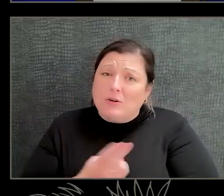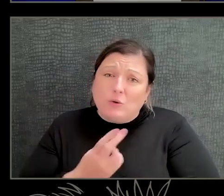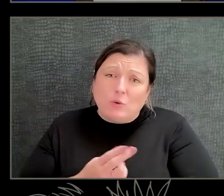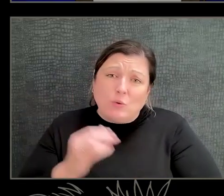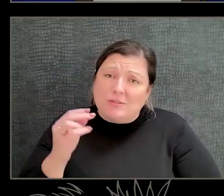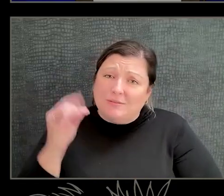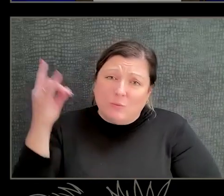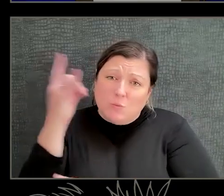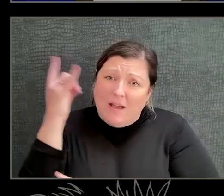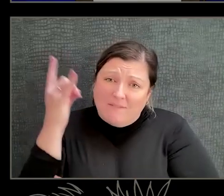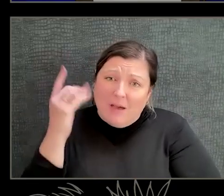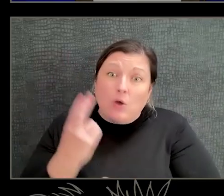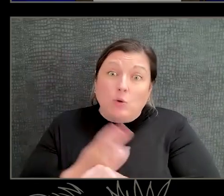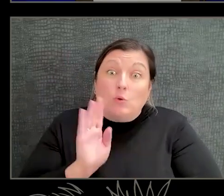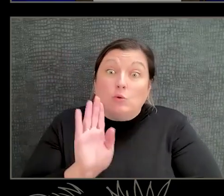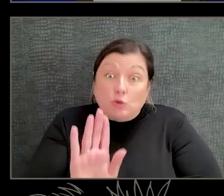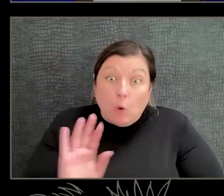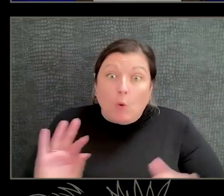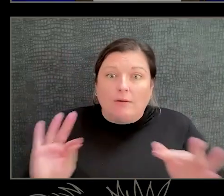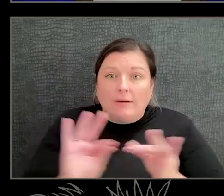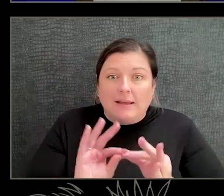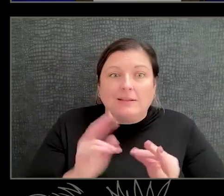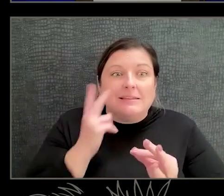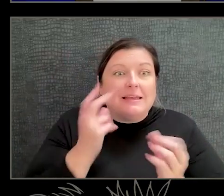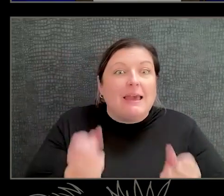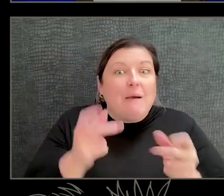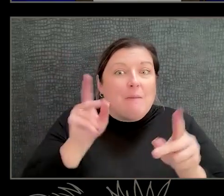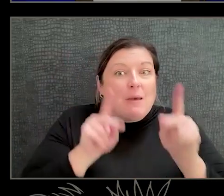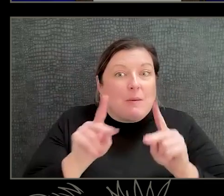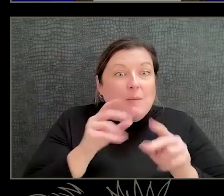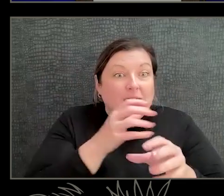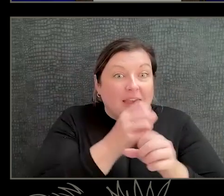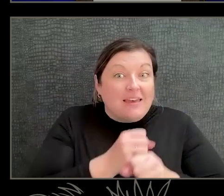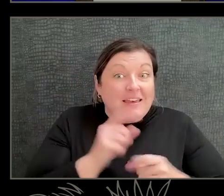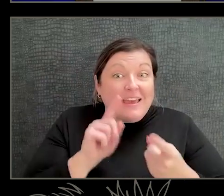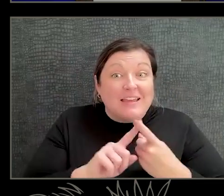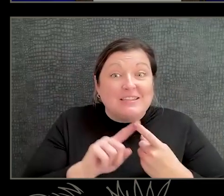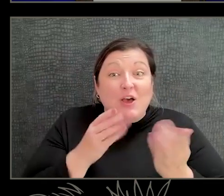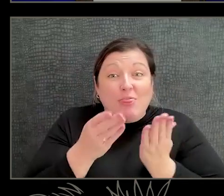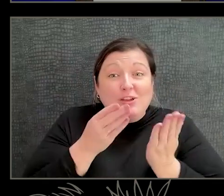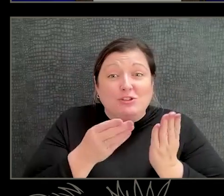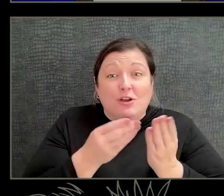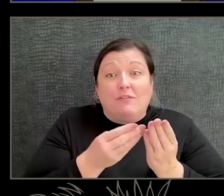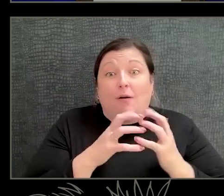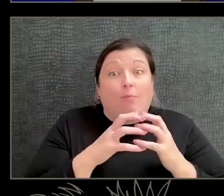connection if possible. And let's see how many people we can get until the server melts.